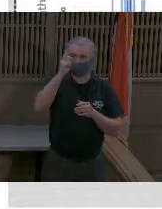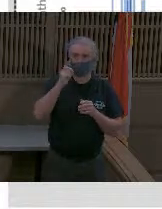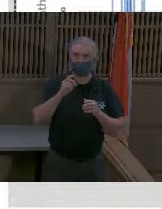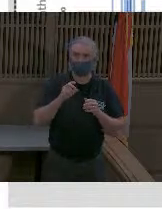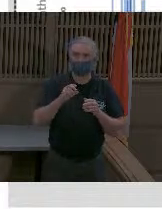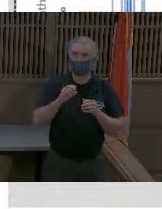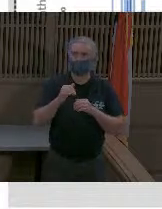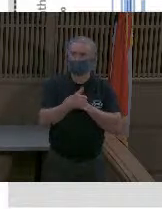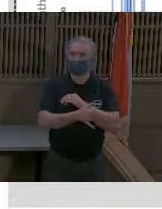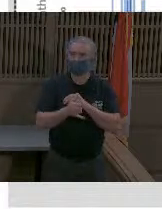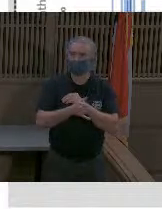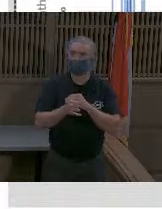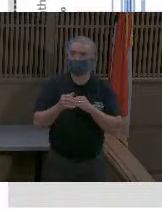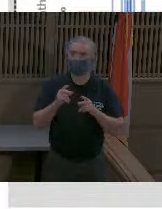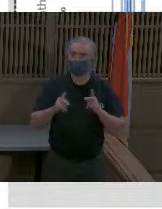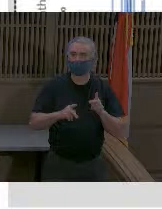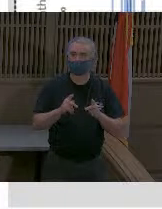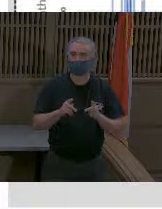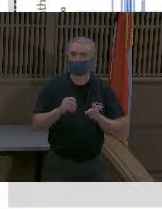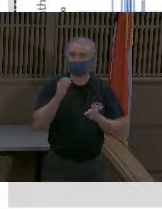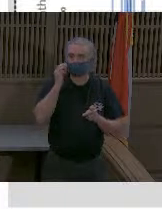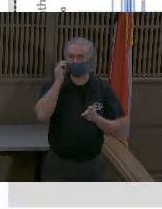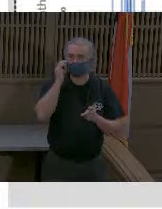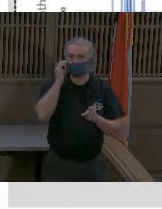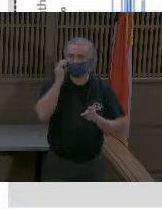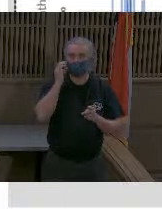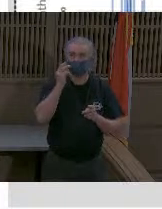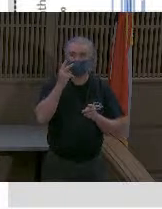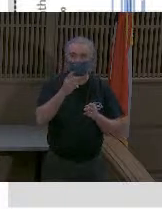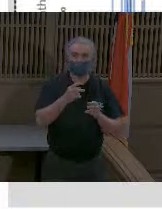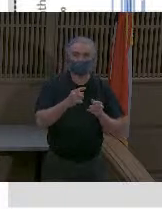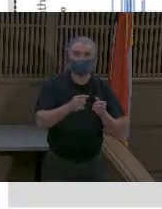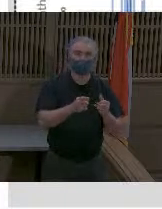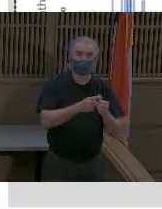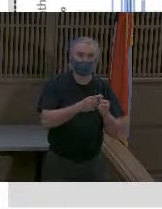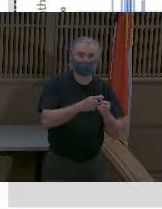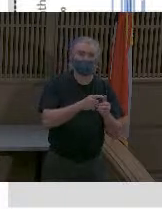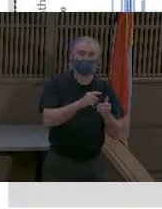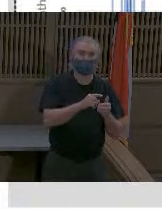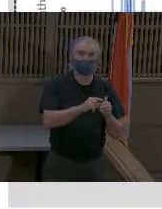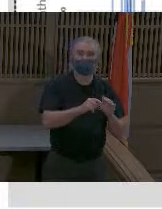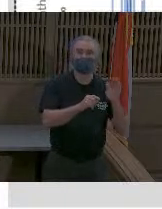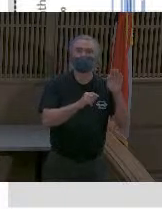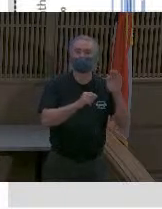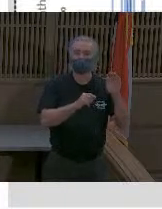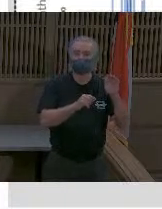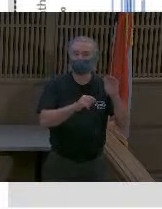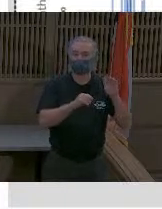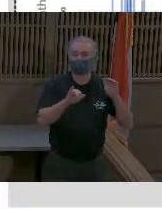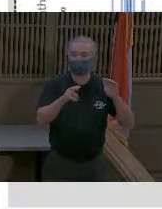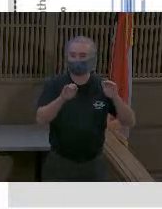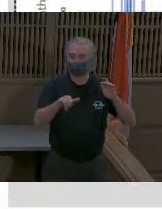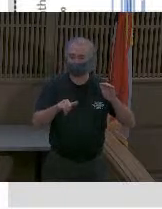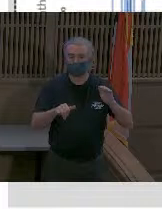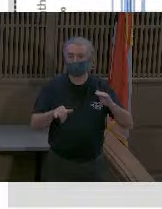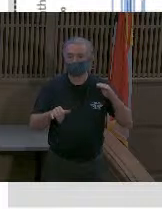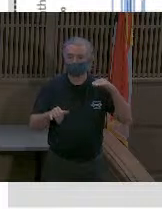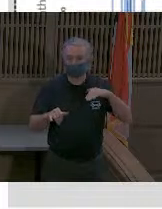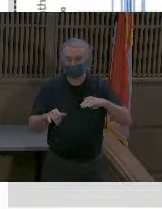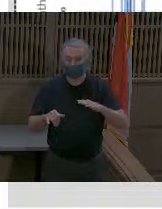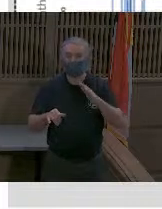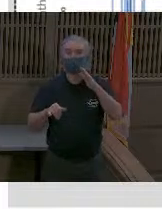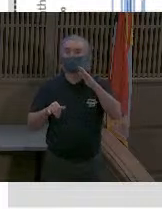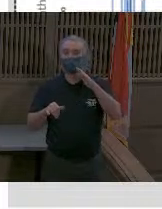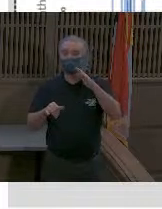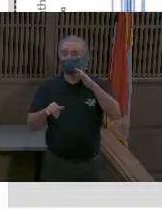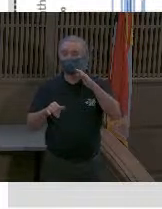in the spring. Things got better in June, and then July came along. In August, we had another